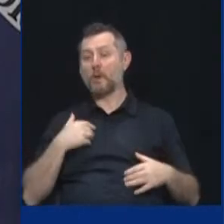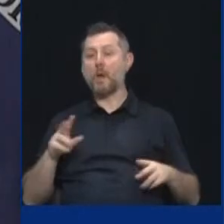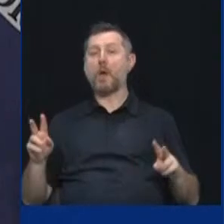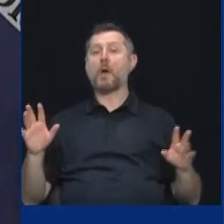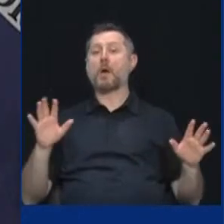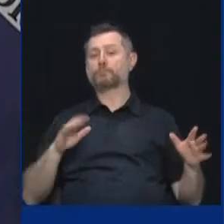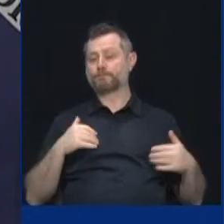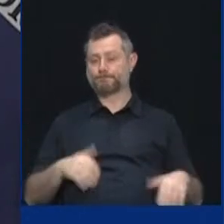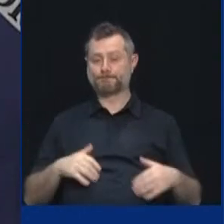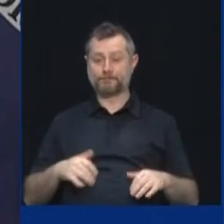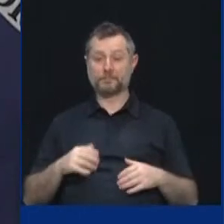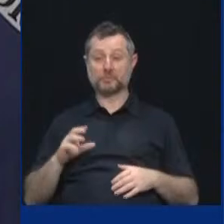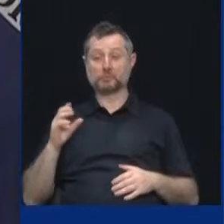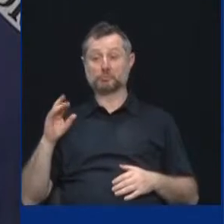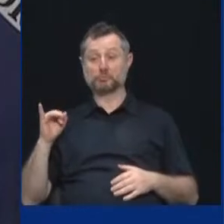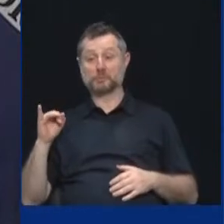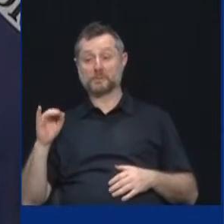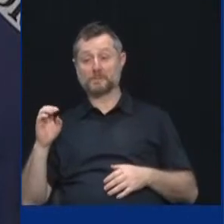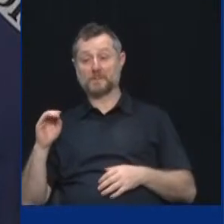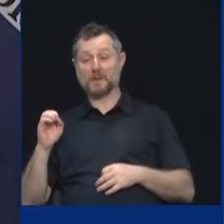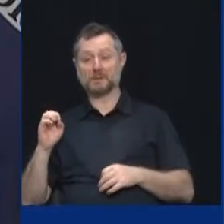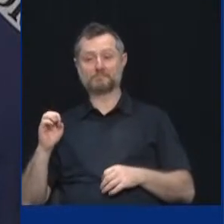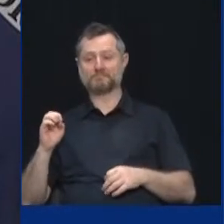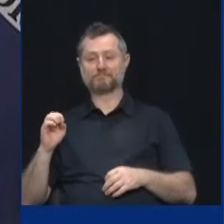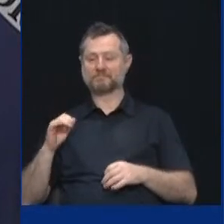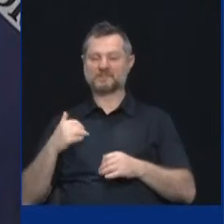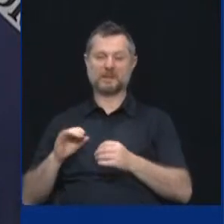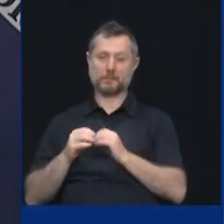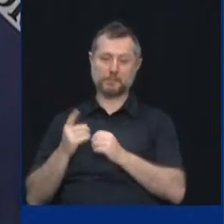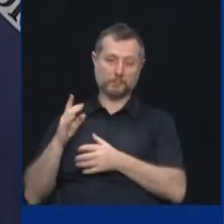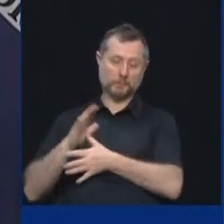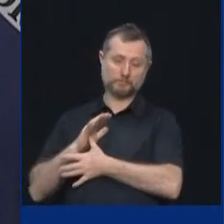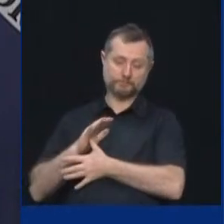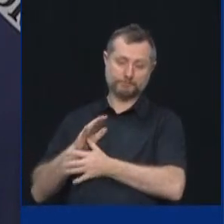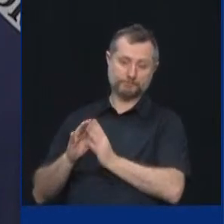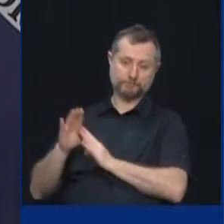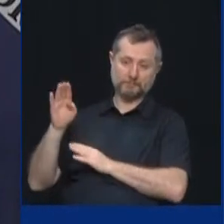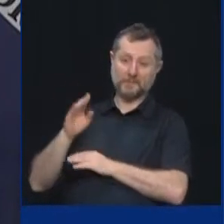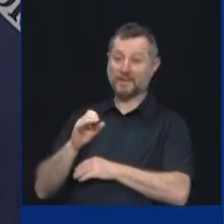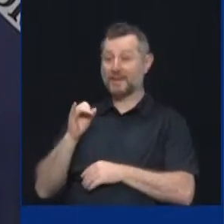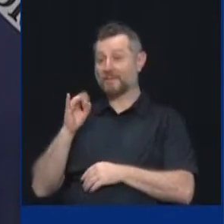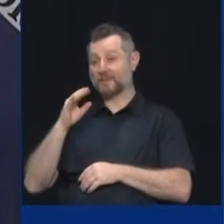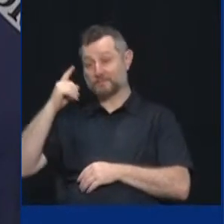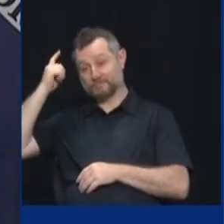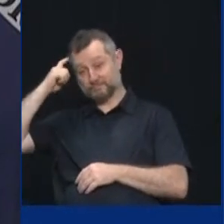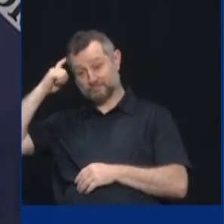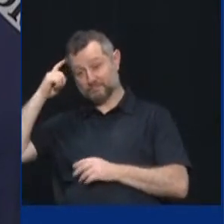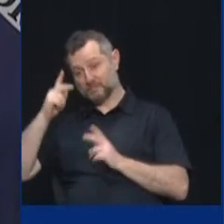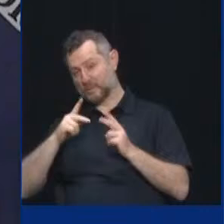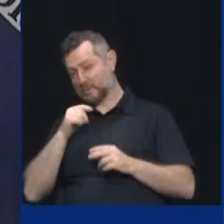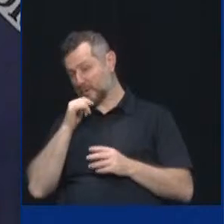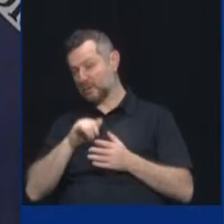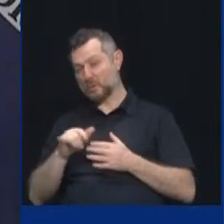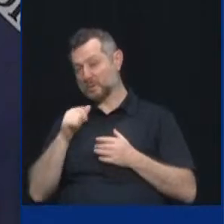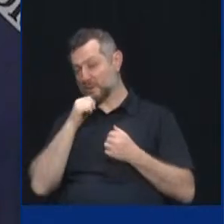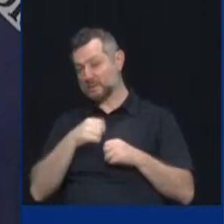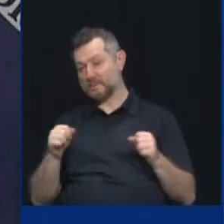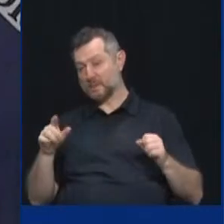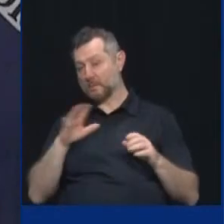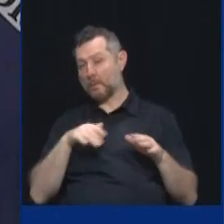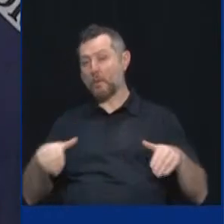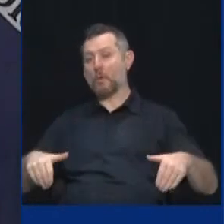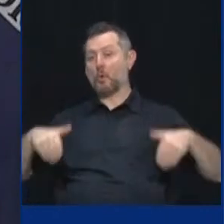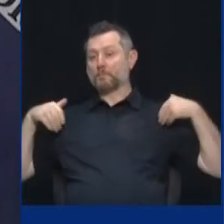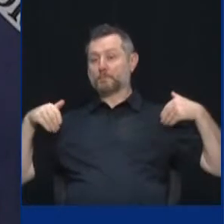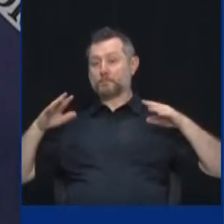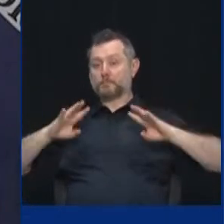Crime comes first. If people believe the city is not safe, you don't get